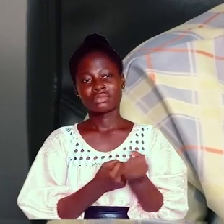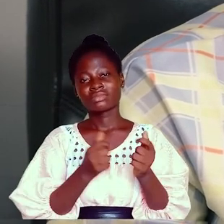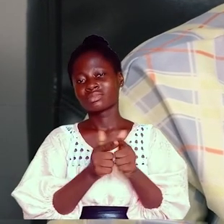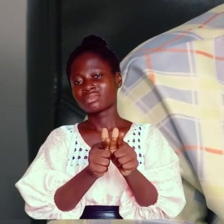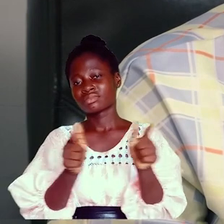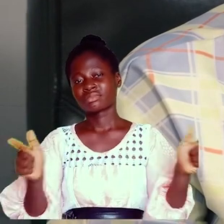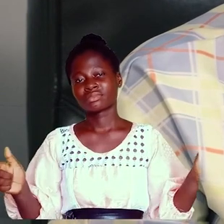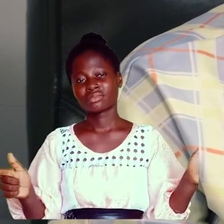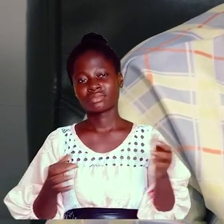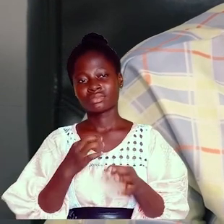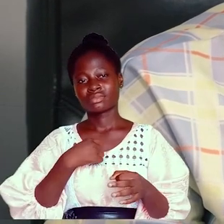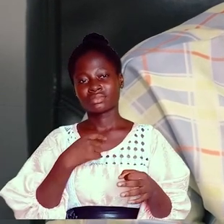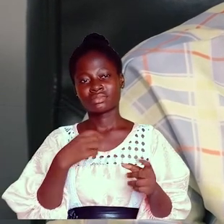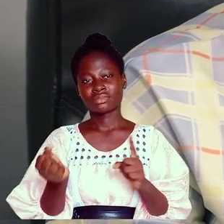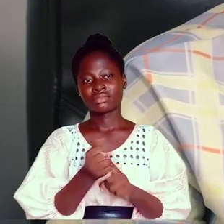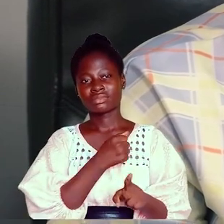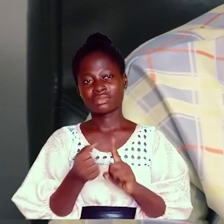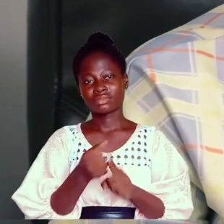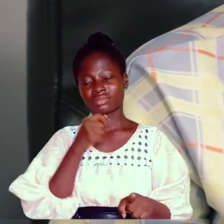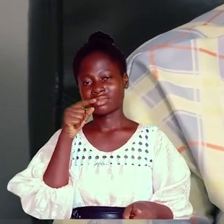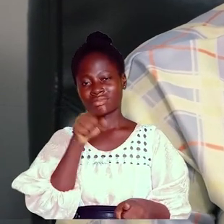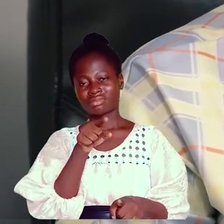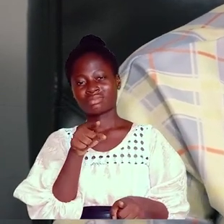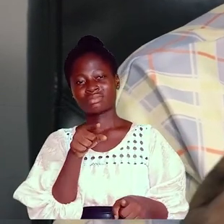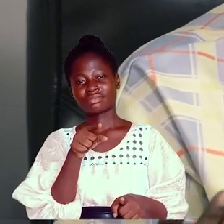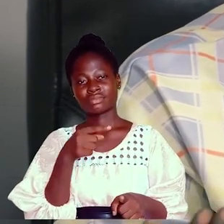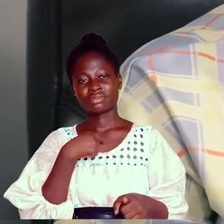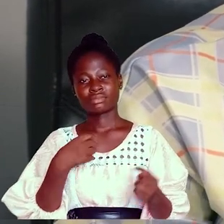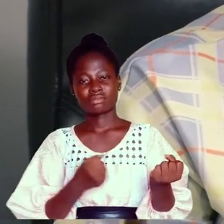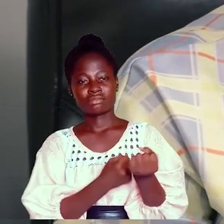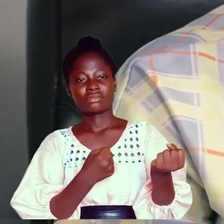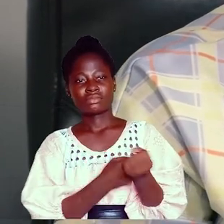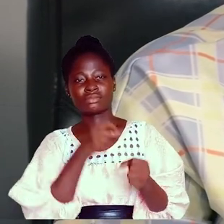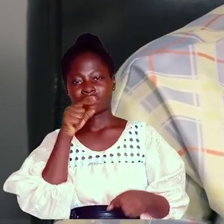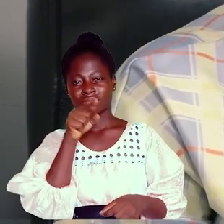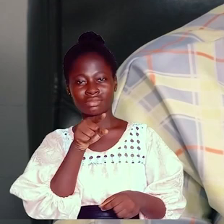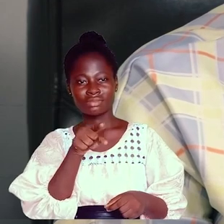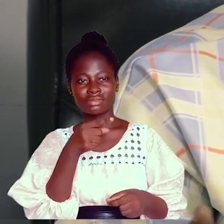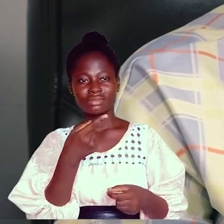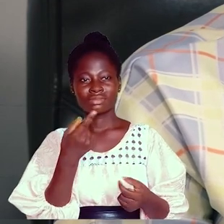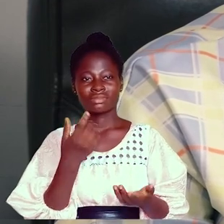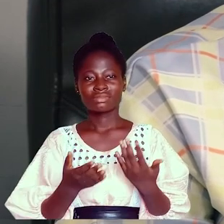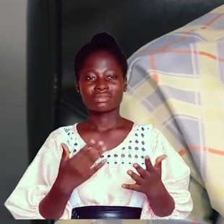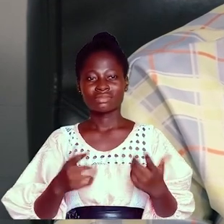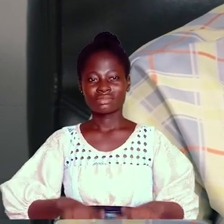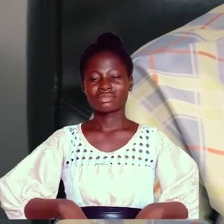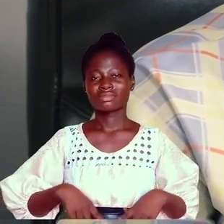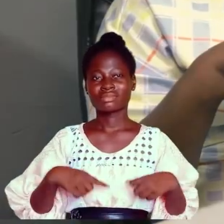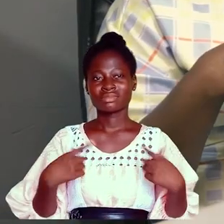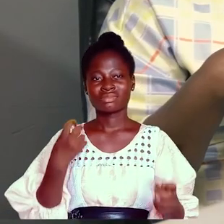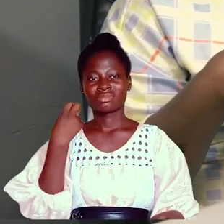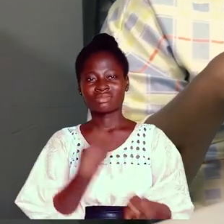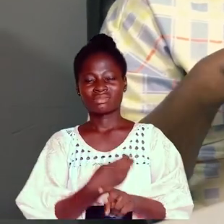general. Because if I am the one abusing you and I also support you in your daily